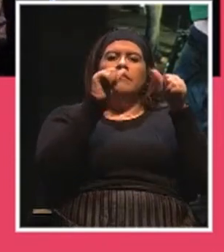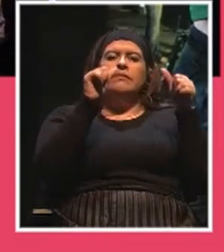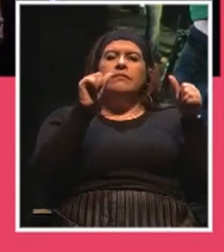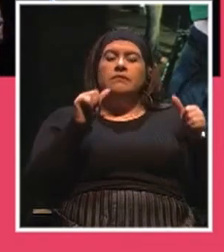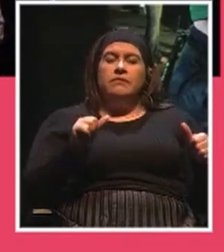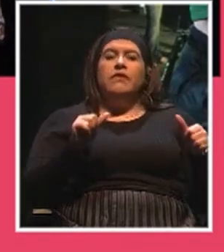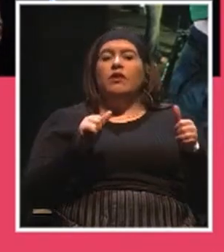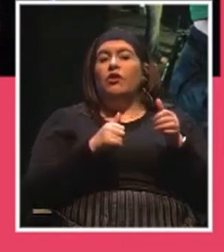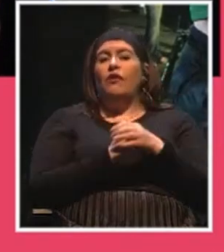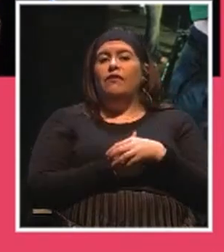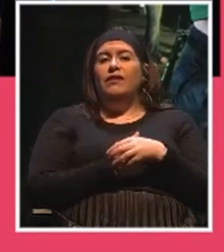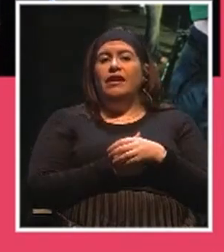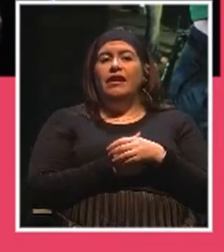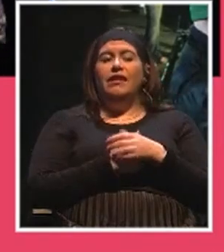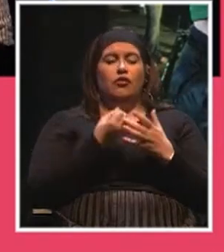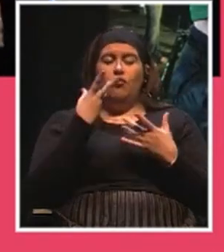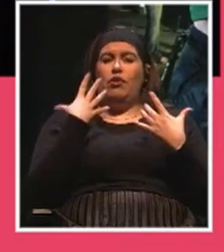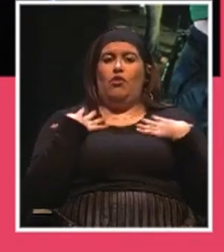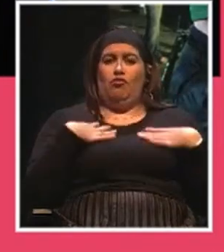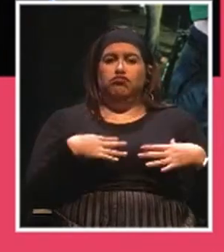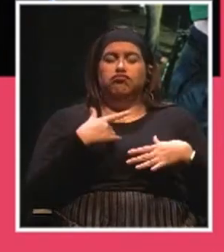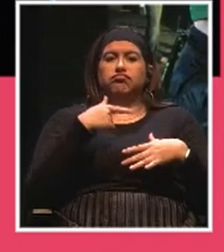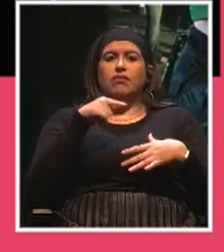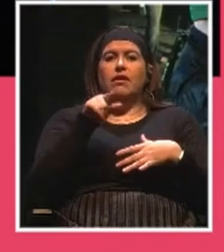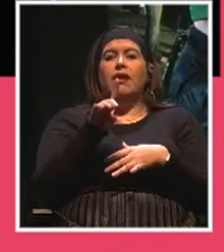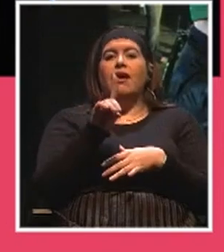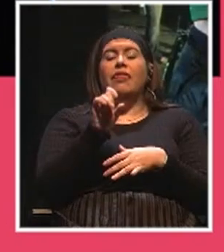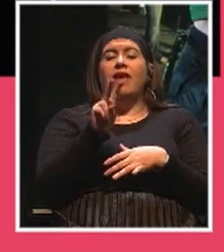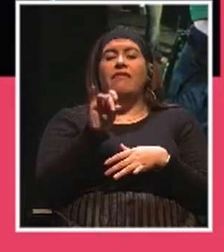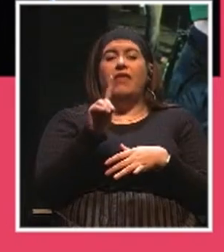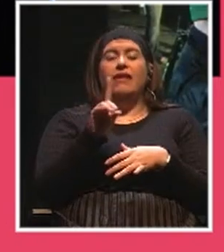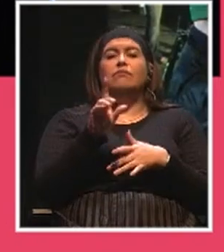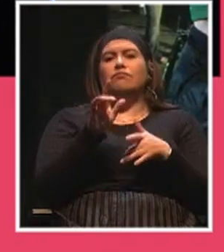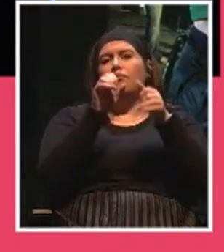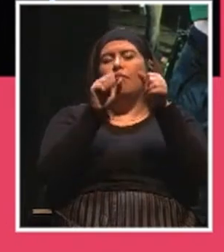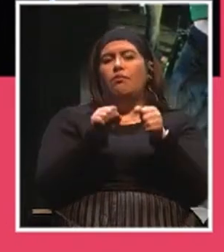happy to come in and wear the suit, the costume.